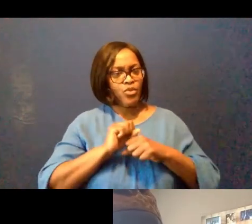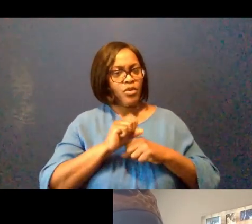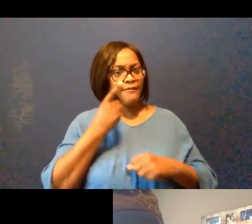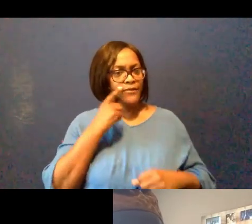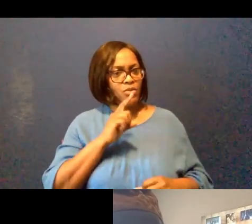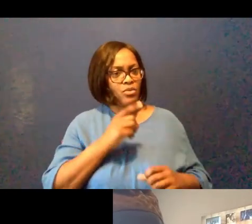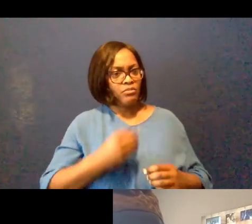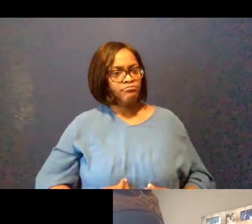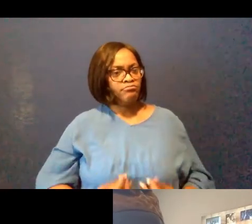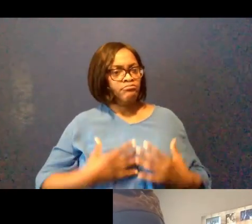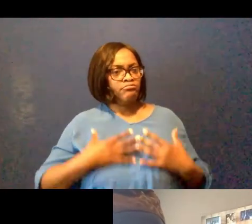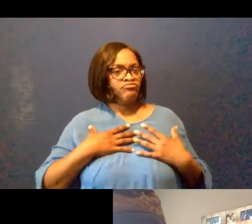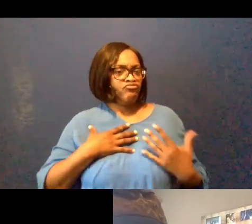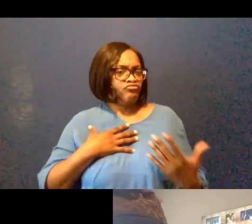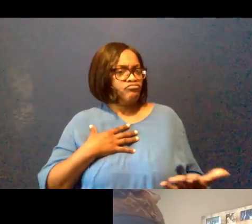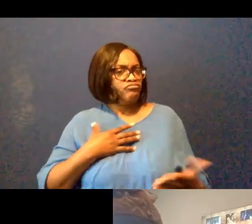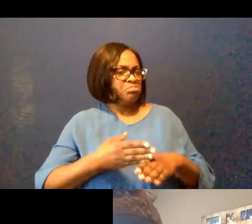a